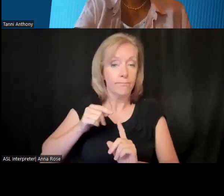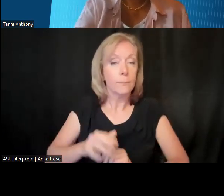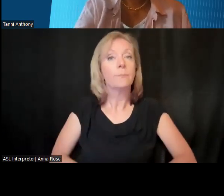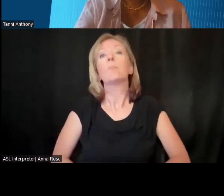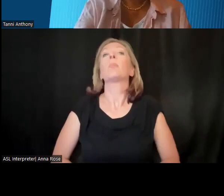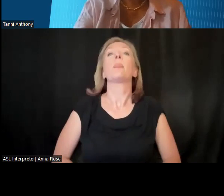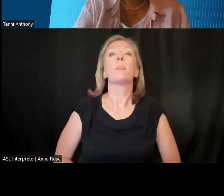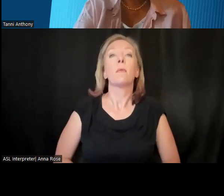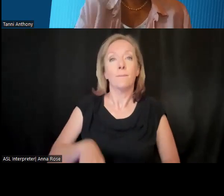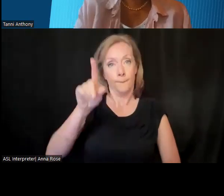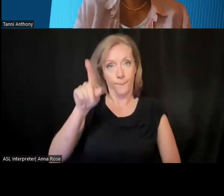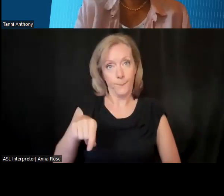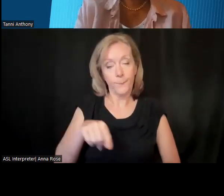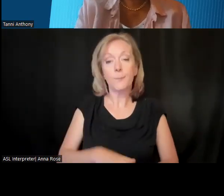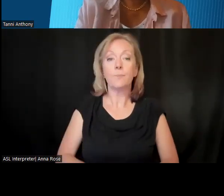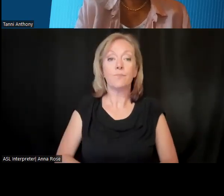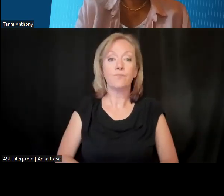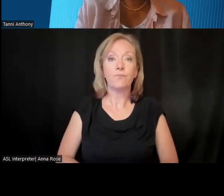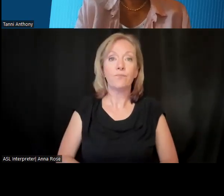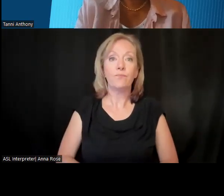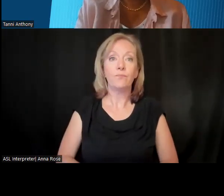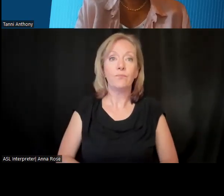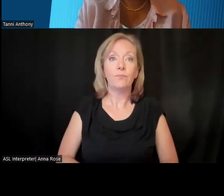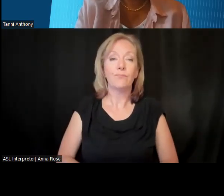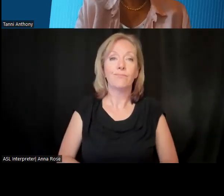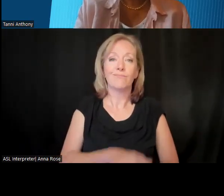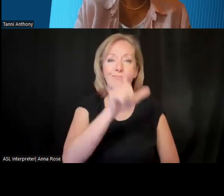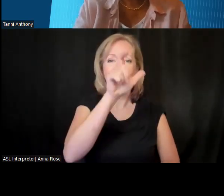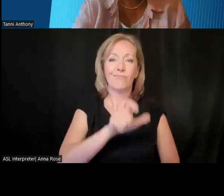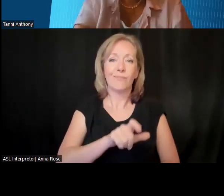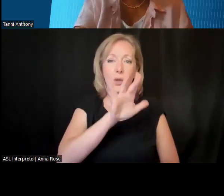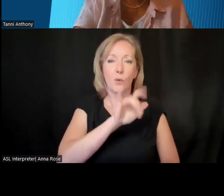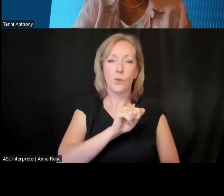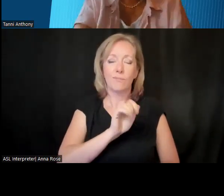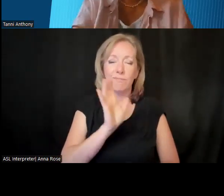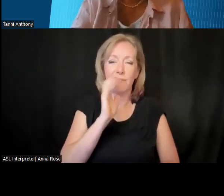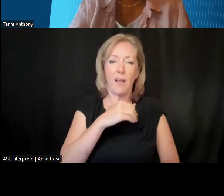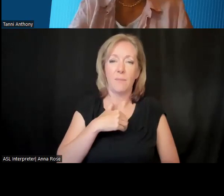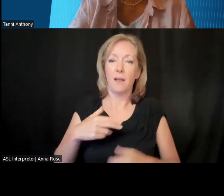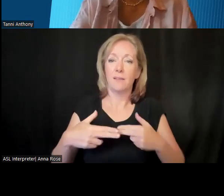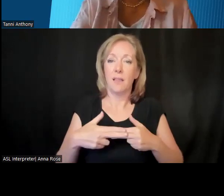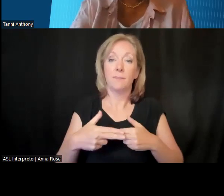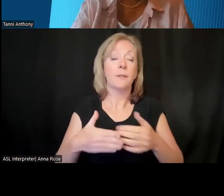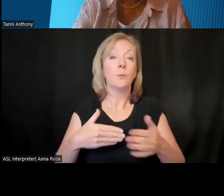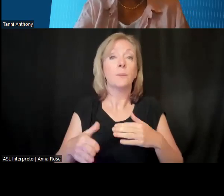So yes, and this is where I'm going to lose that big whole part that's right here. So now we're just going to talk